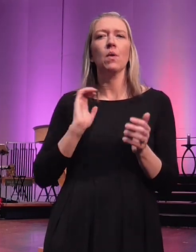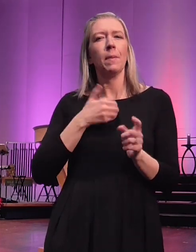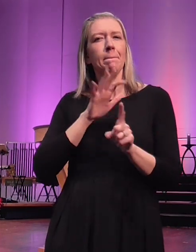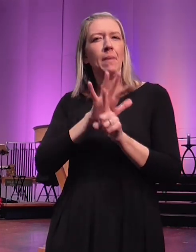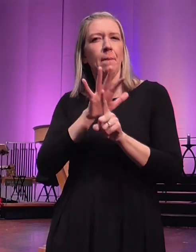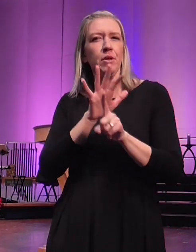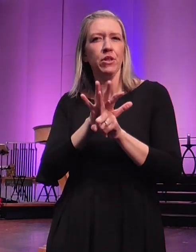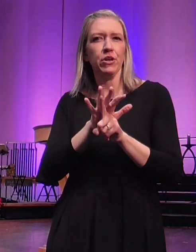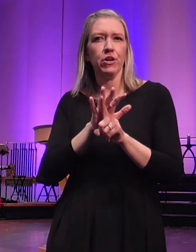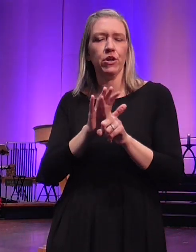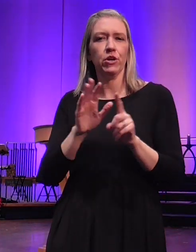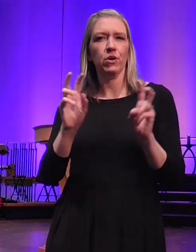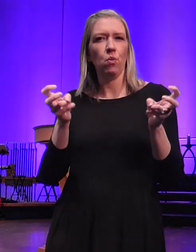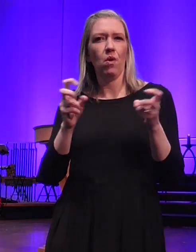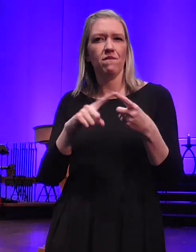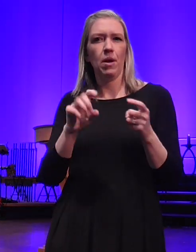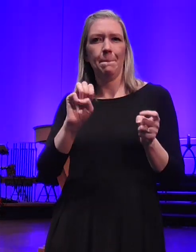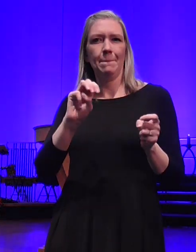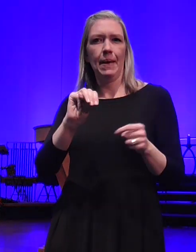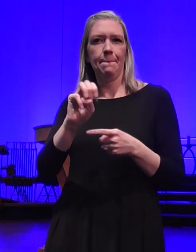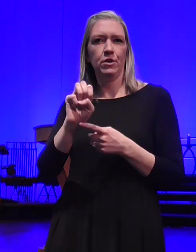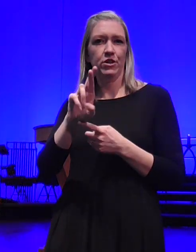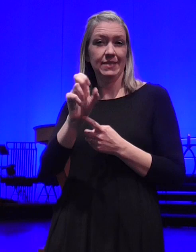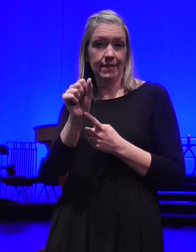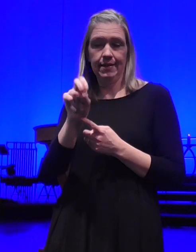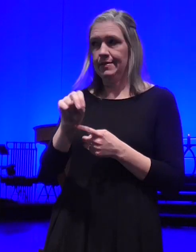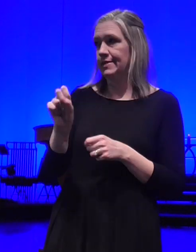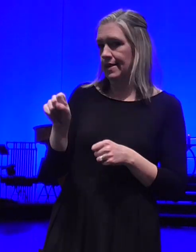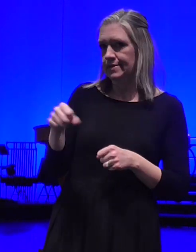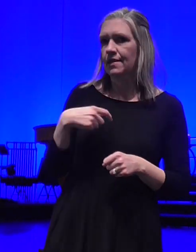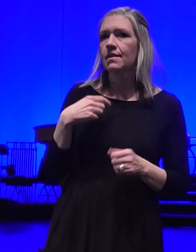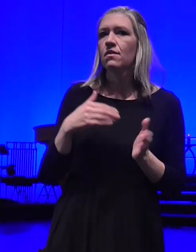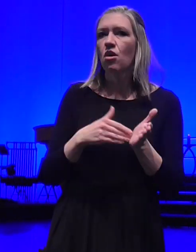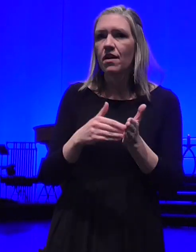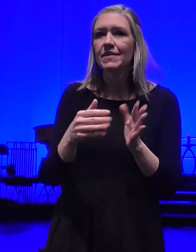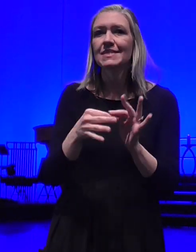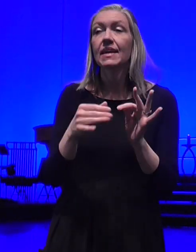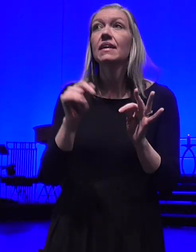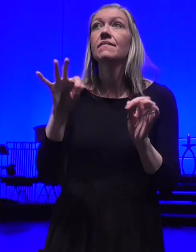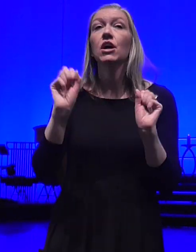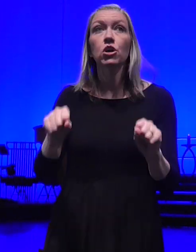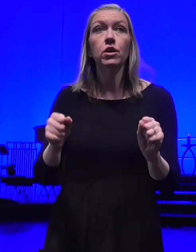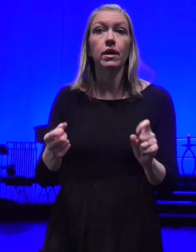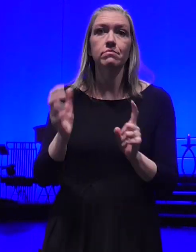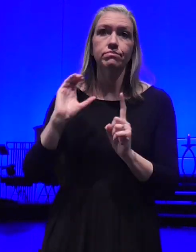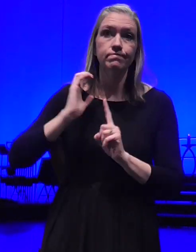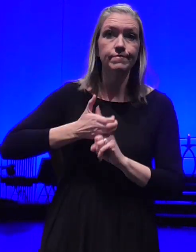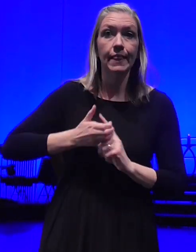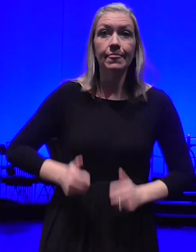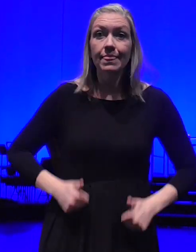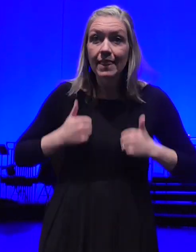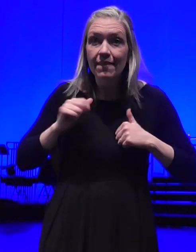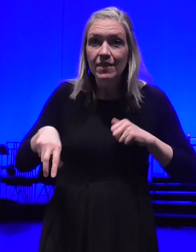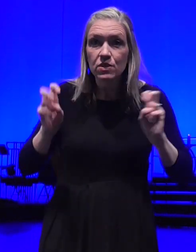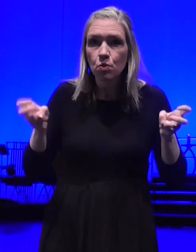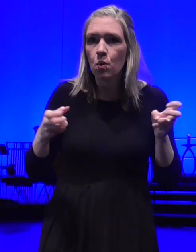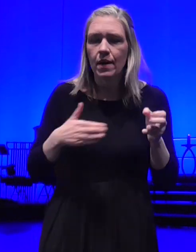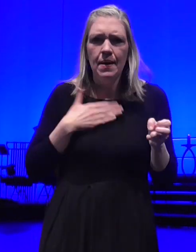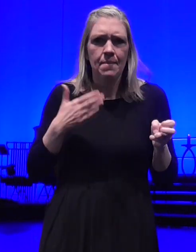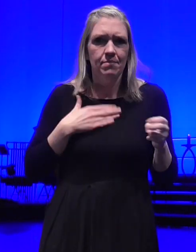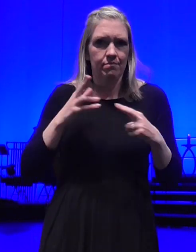having the quote of Emerson. Yes, from Ralph Waldo Emerson. I often say, if I could live this quote, I'd be the happiest man alive. It goes like